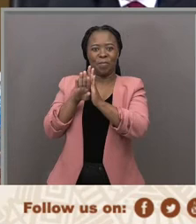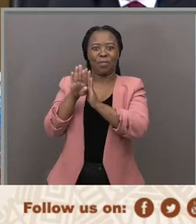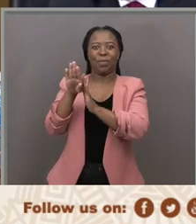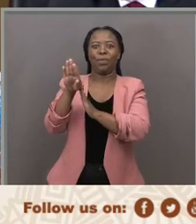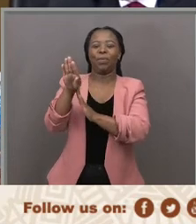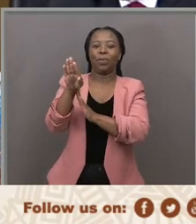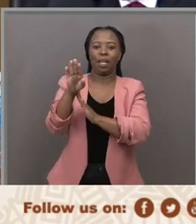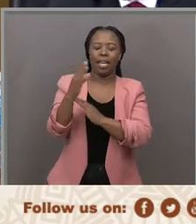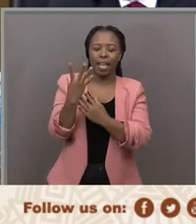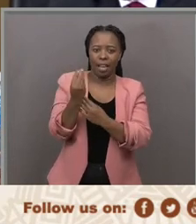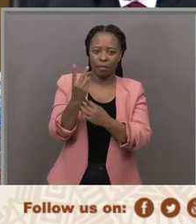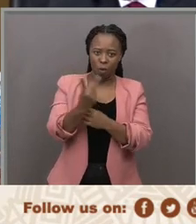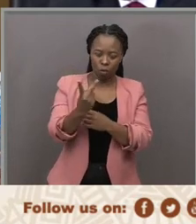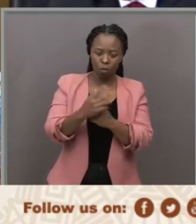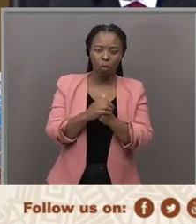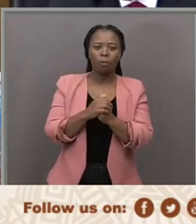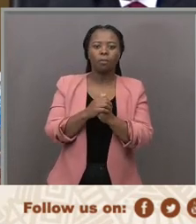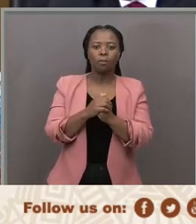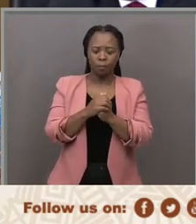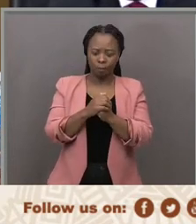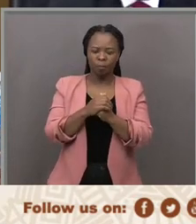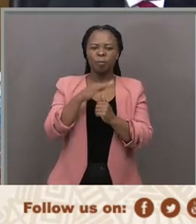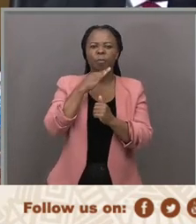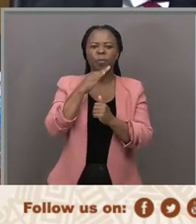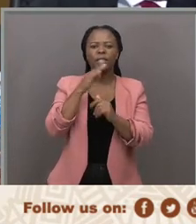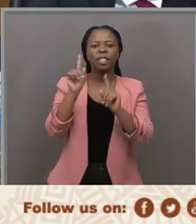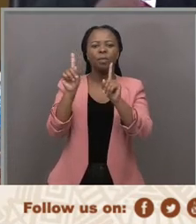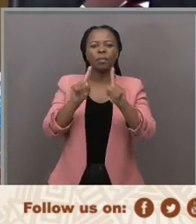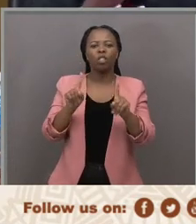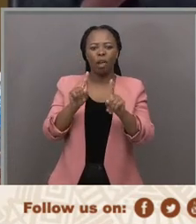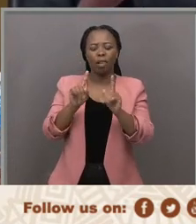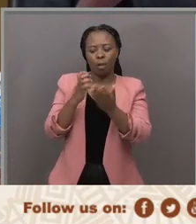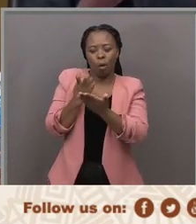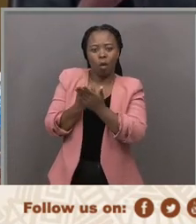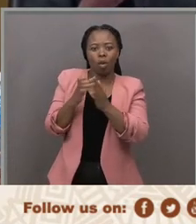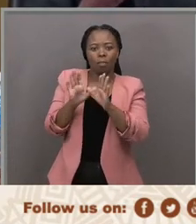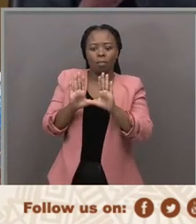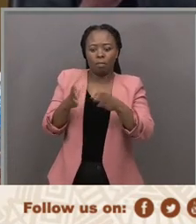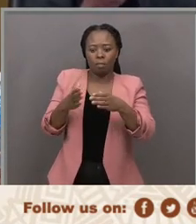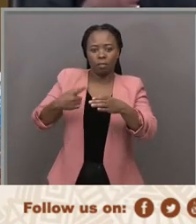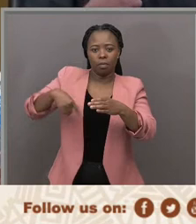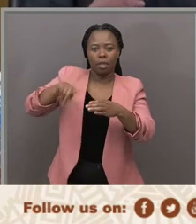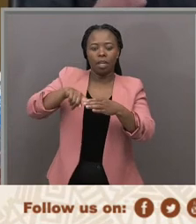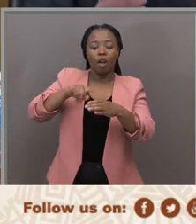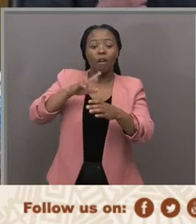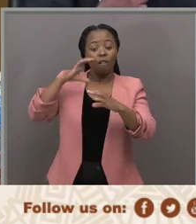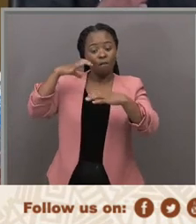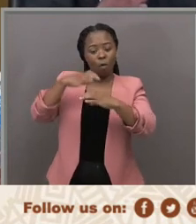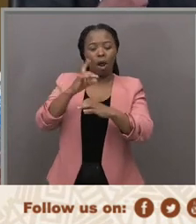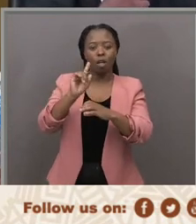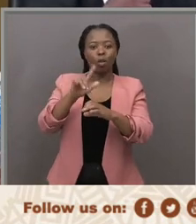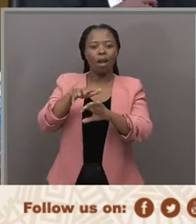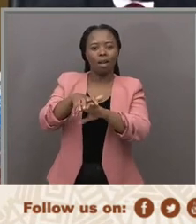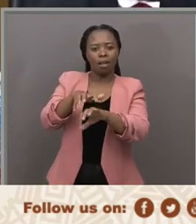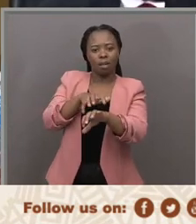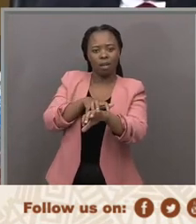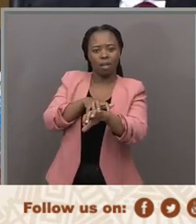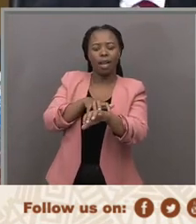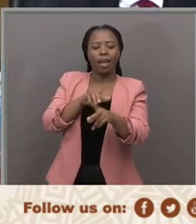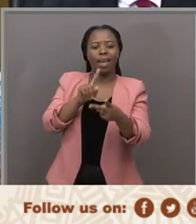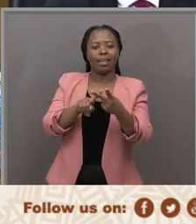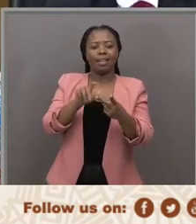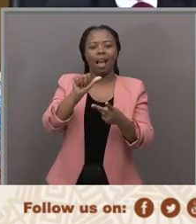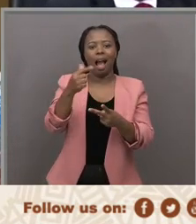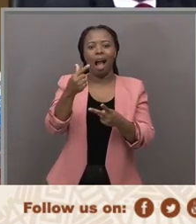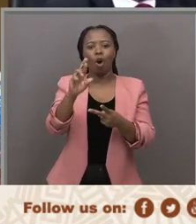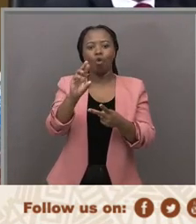words, a special economic zone that will focus principally on agriculture and agro processing. We are working